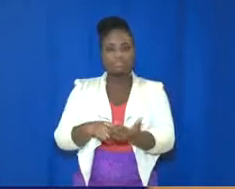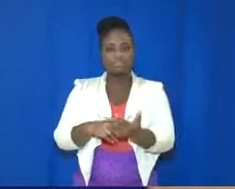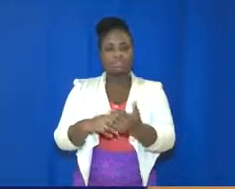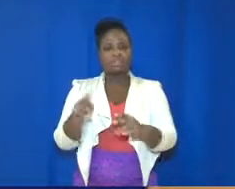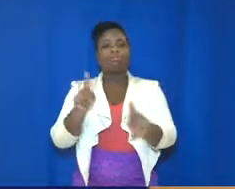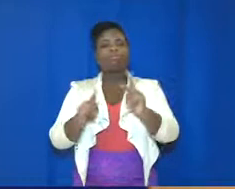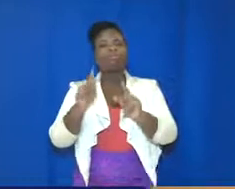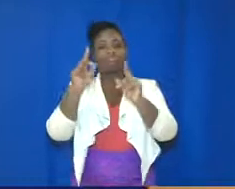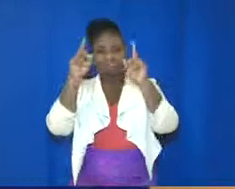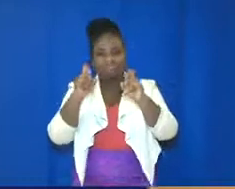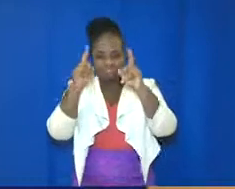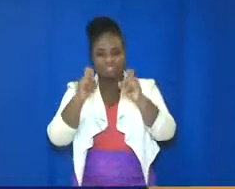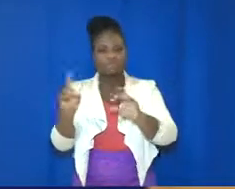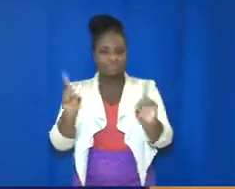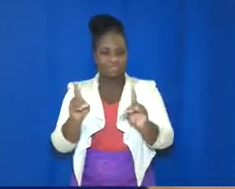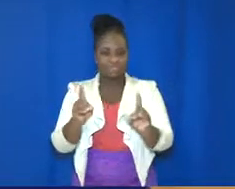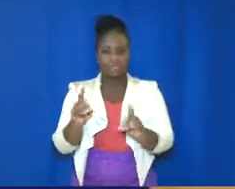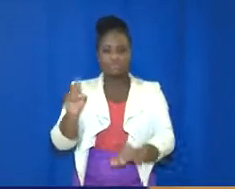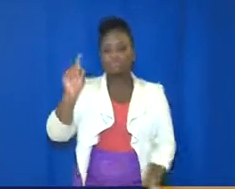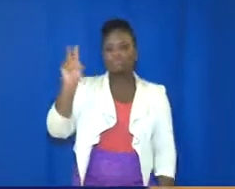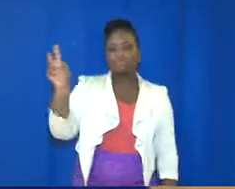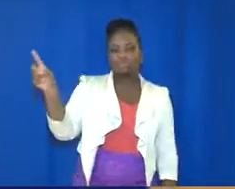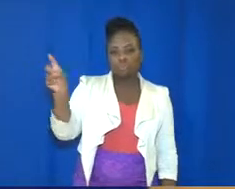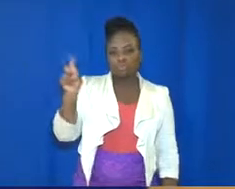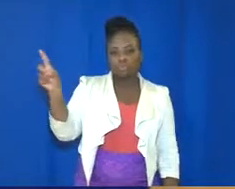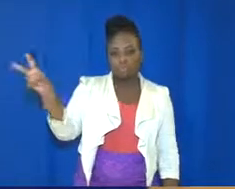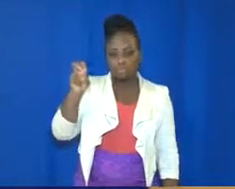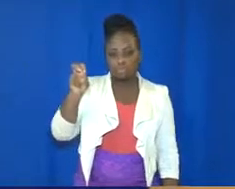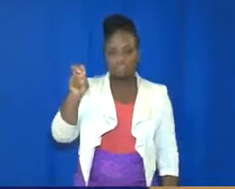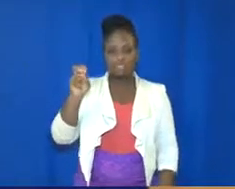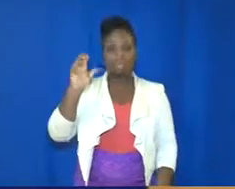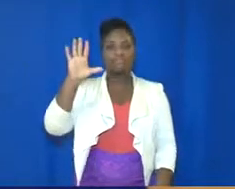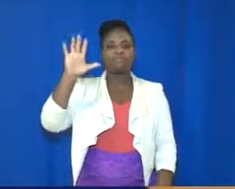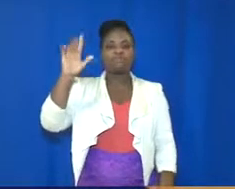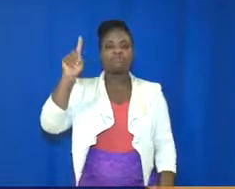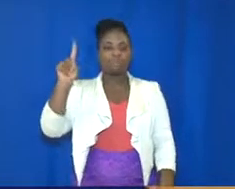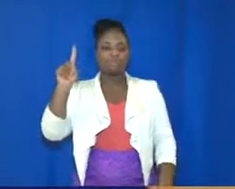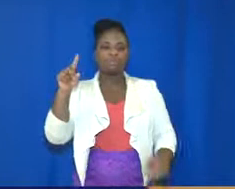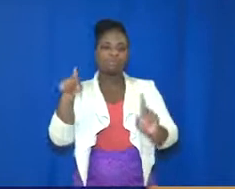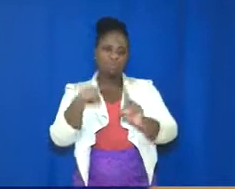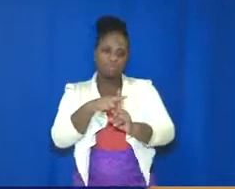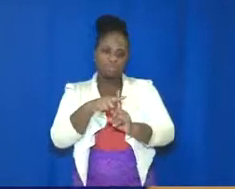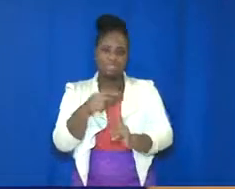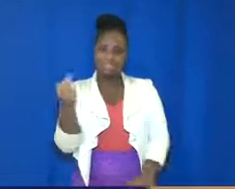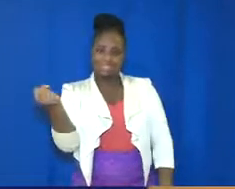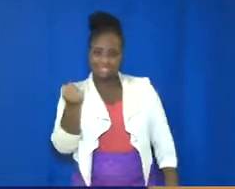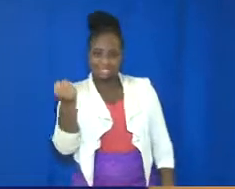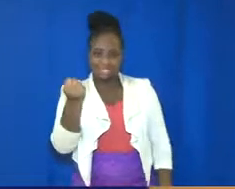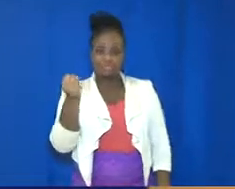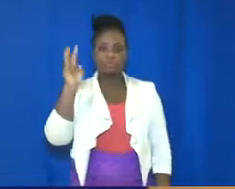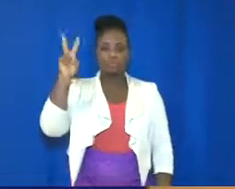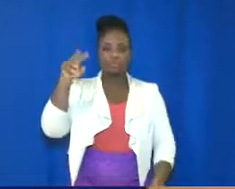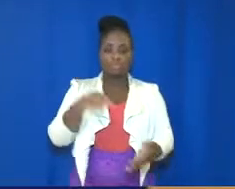5,253 tests were conducted, with 251 positives. On Saturday,